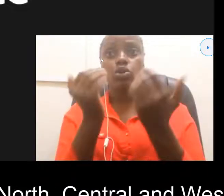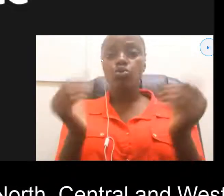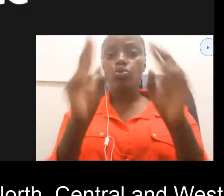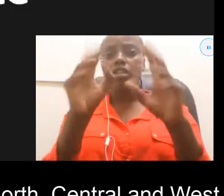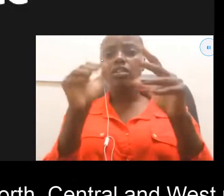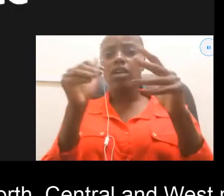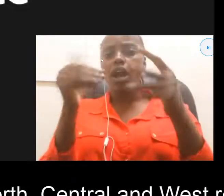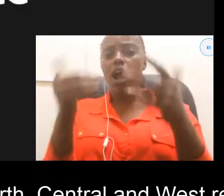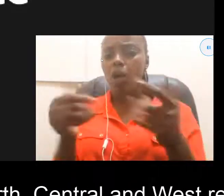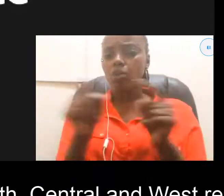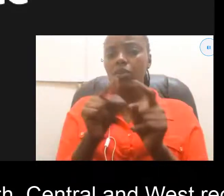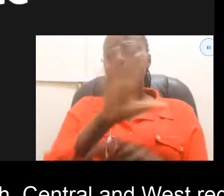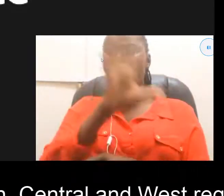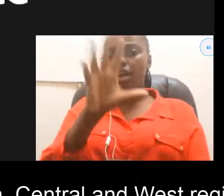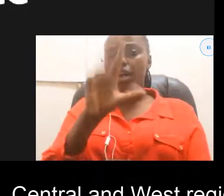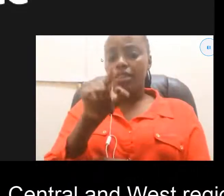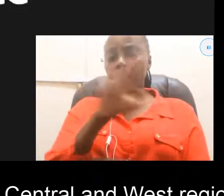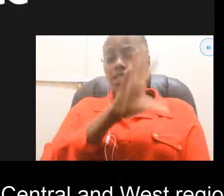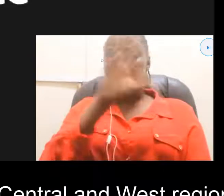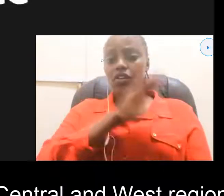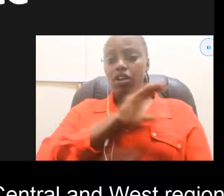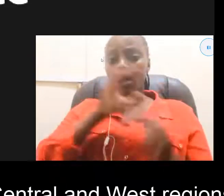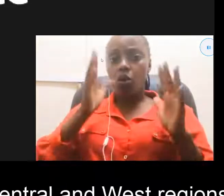particular commissioner on the